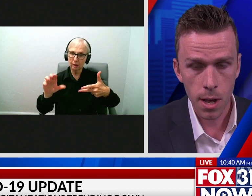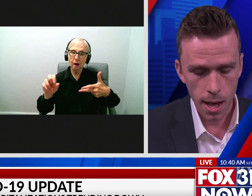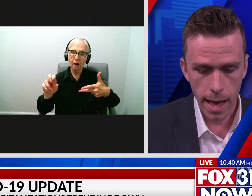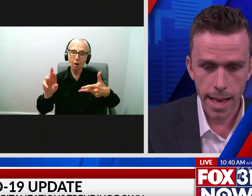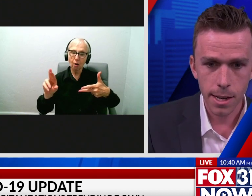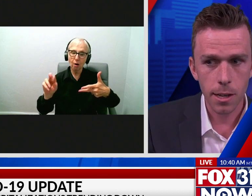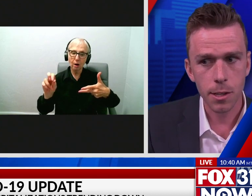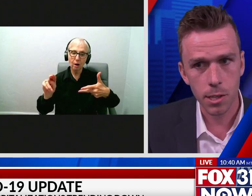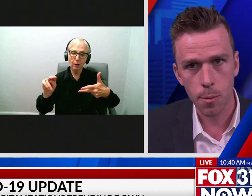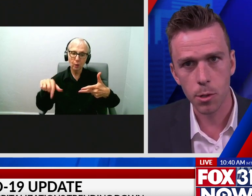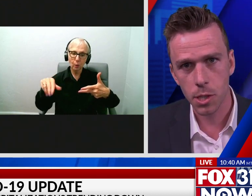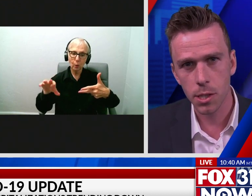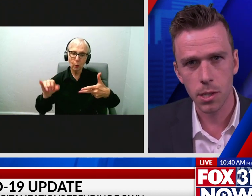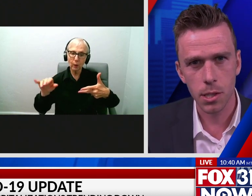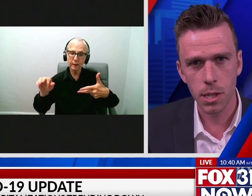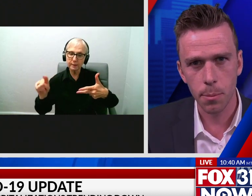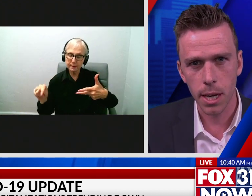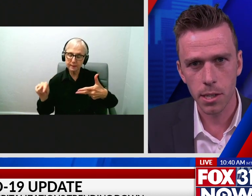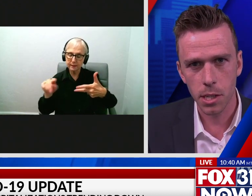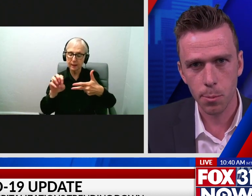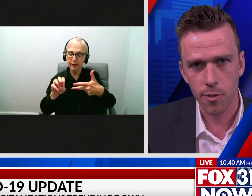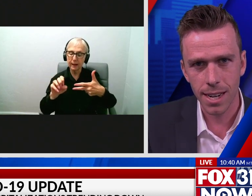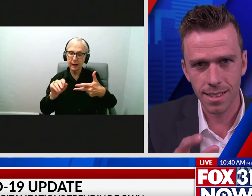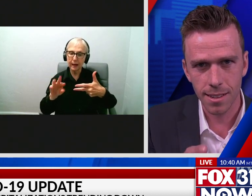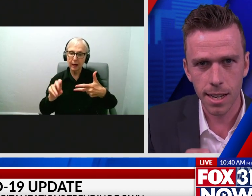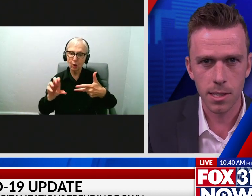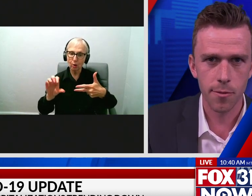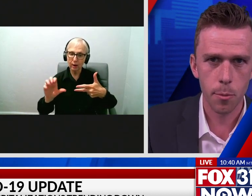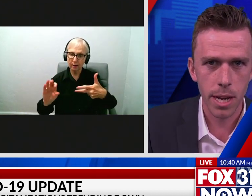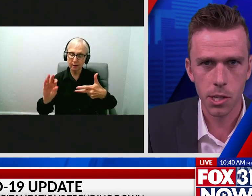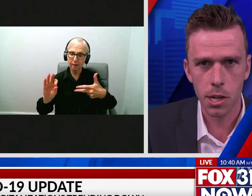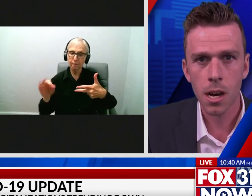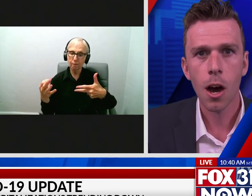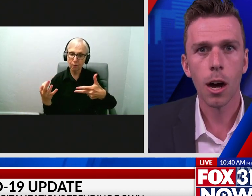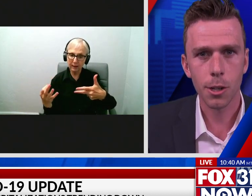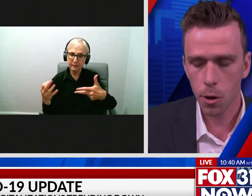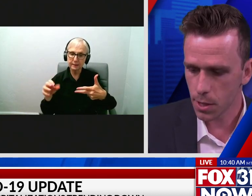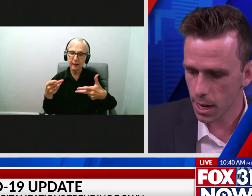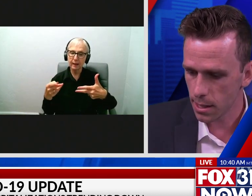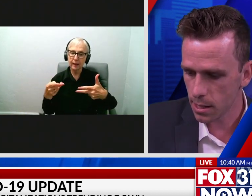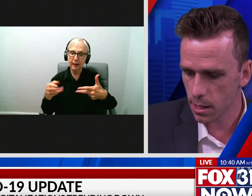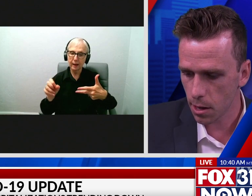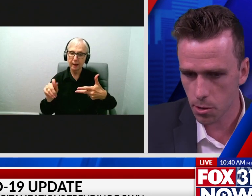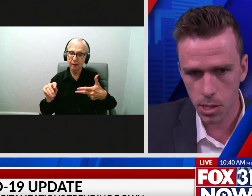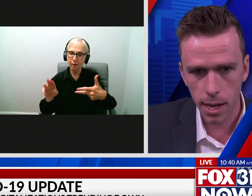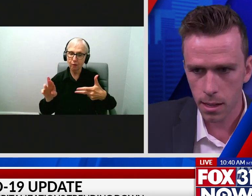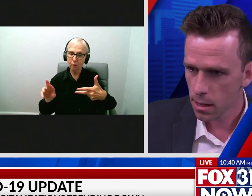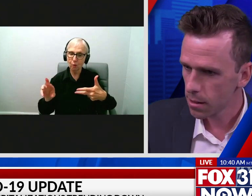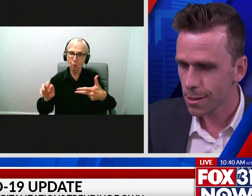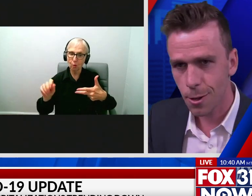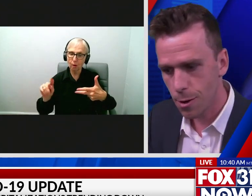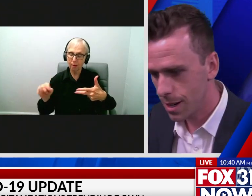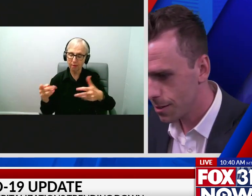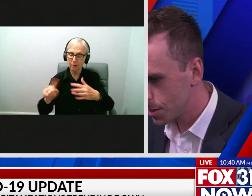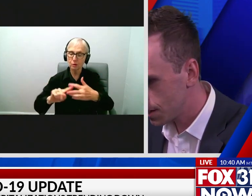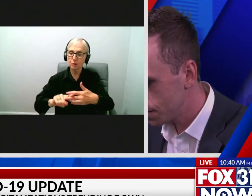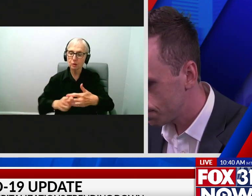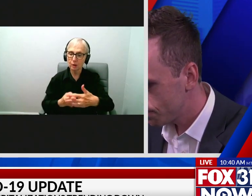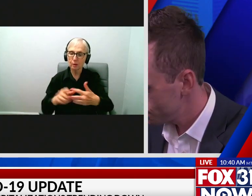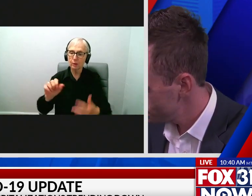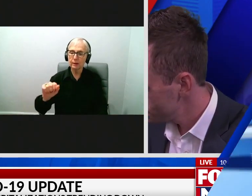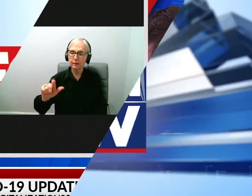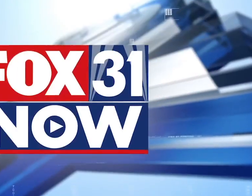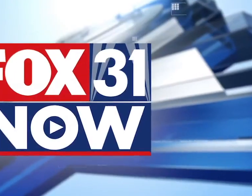Colorado ahead of the summer season. CDPHE is providing the latest information on COVID-19 in our state. Let's go ahead and listen